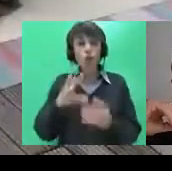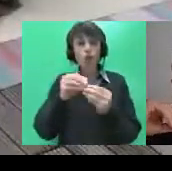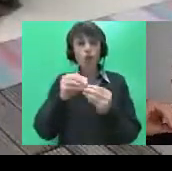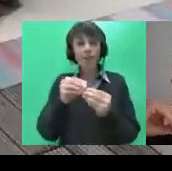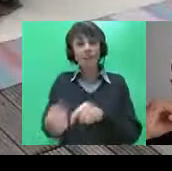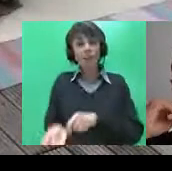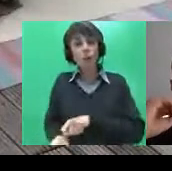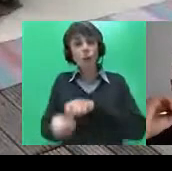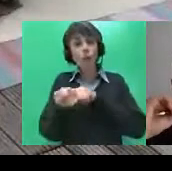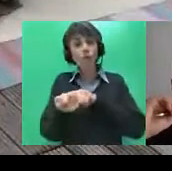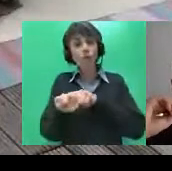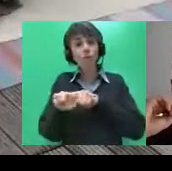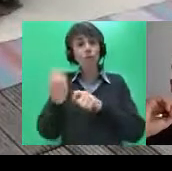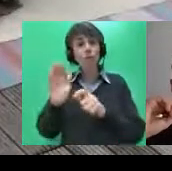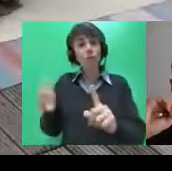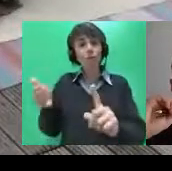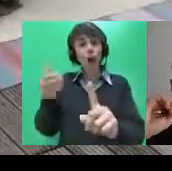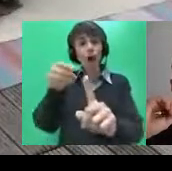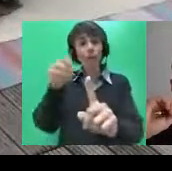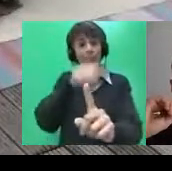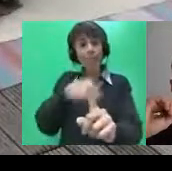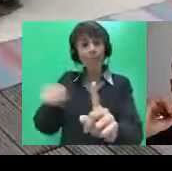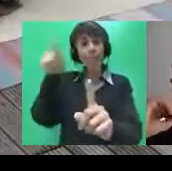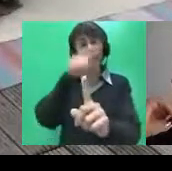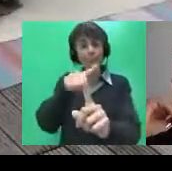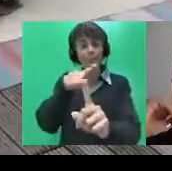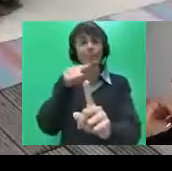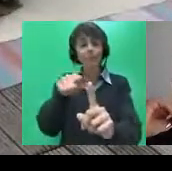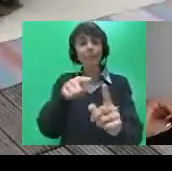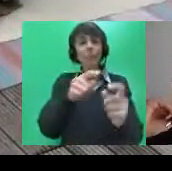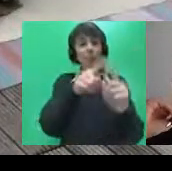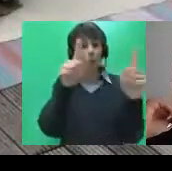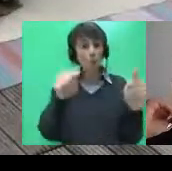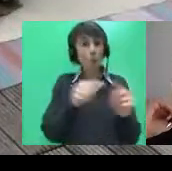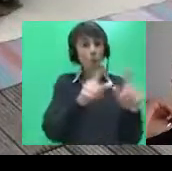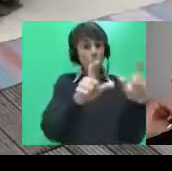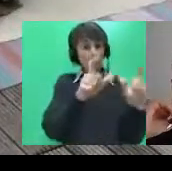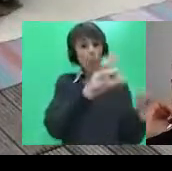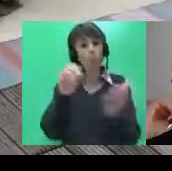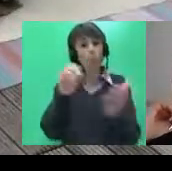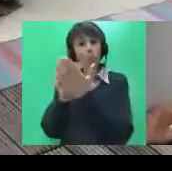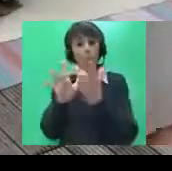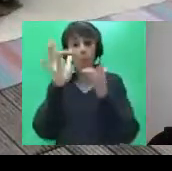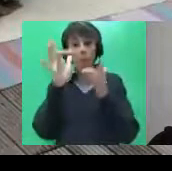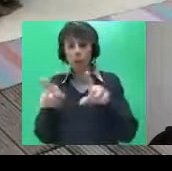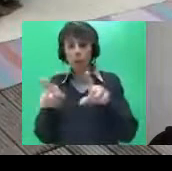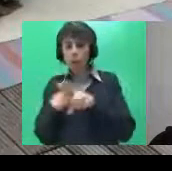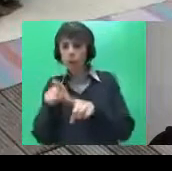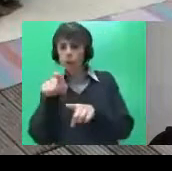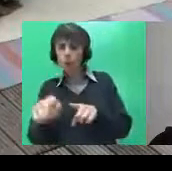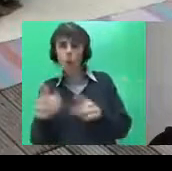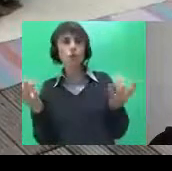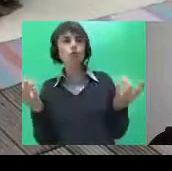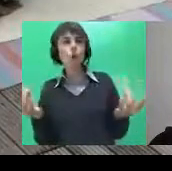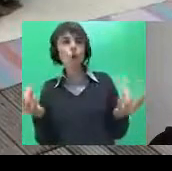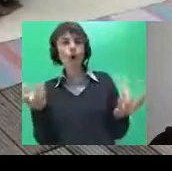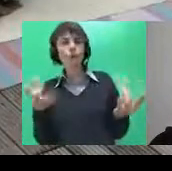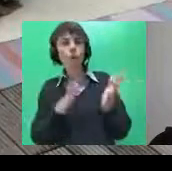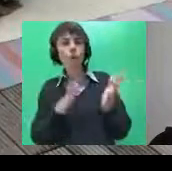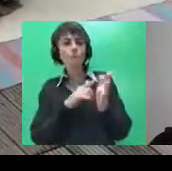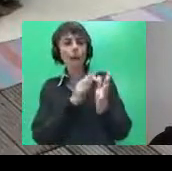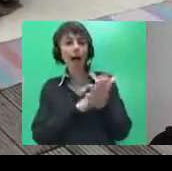active. And Mahesh, who took up yoga during lockdown to help manage his diabetes and help keep him active. It's